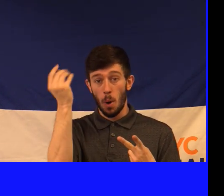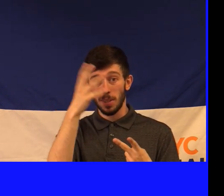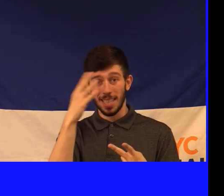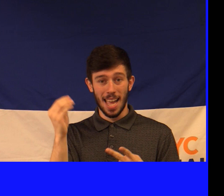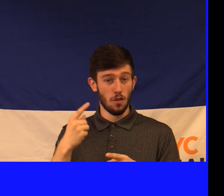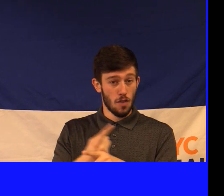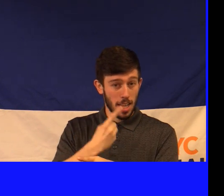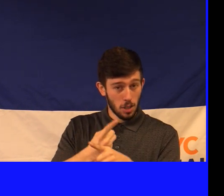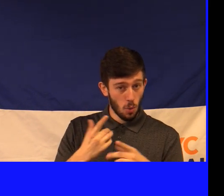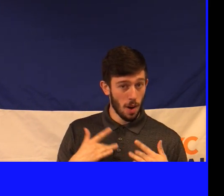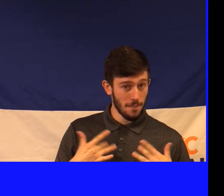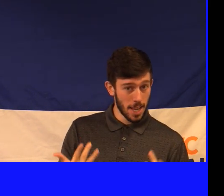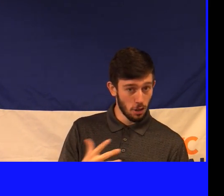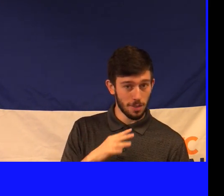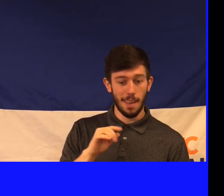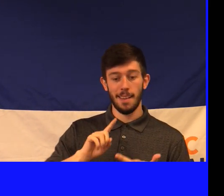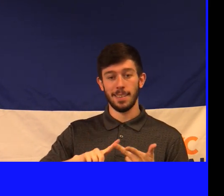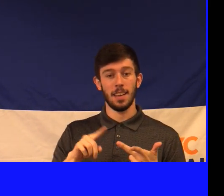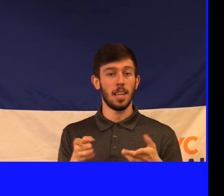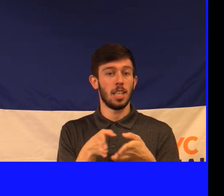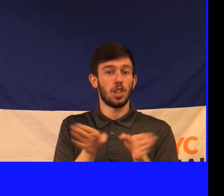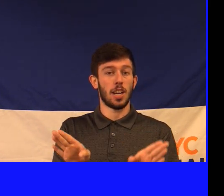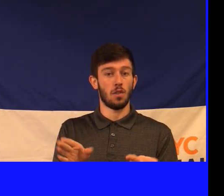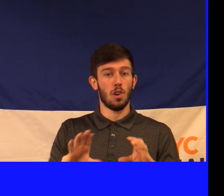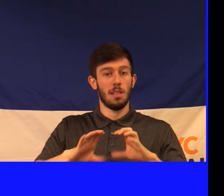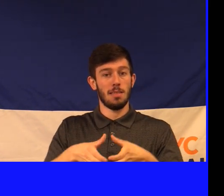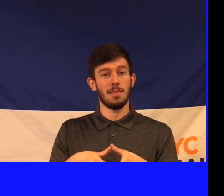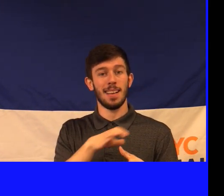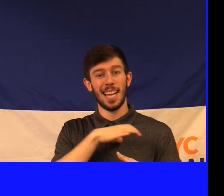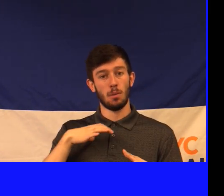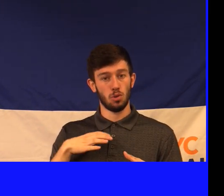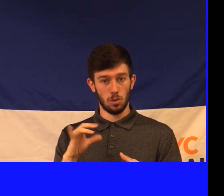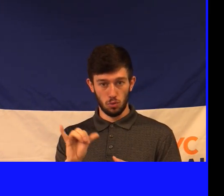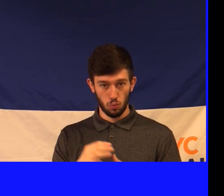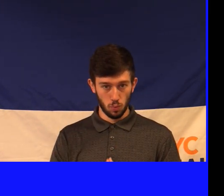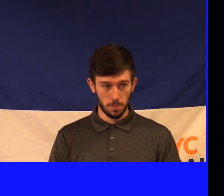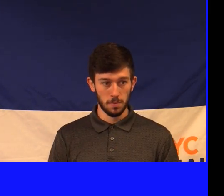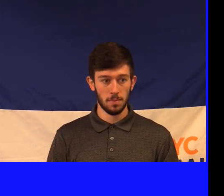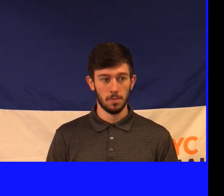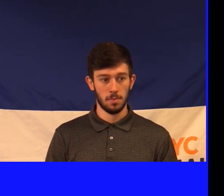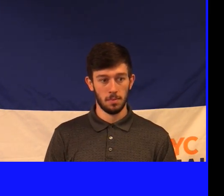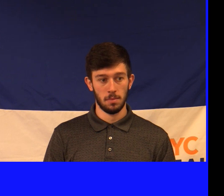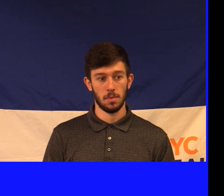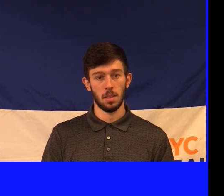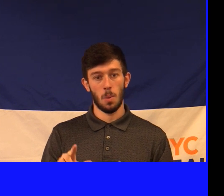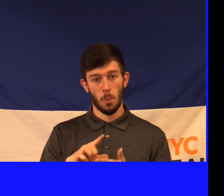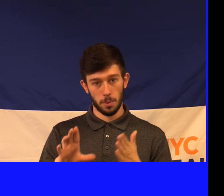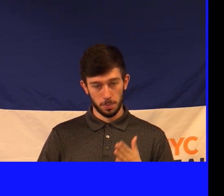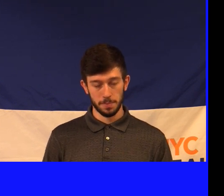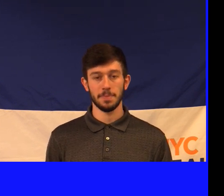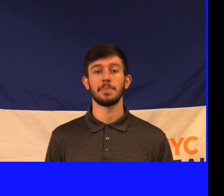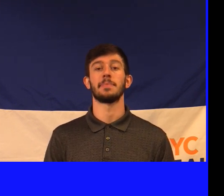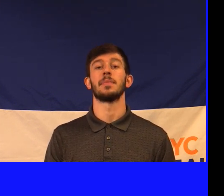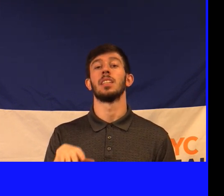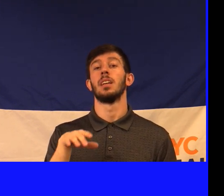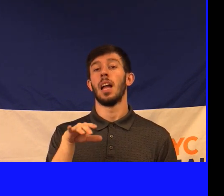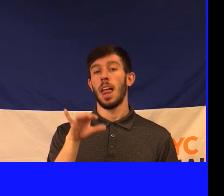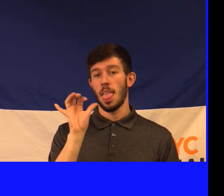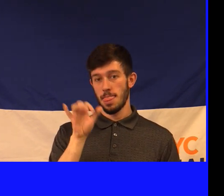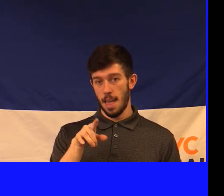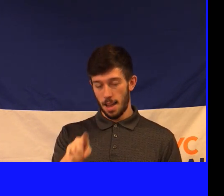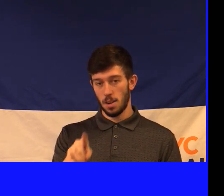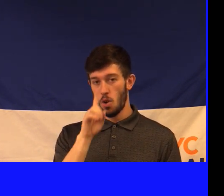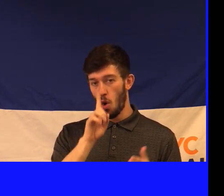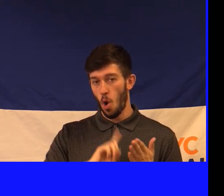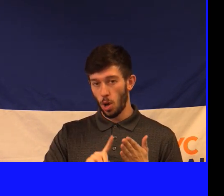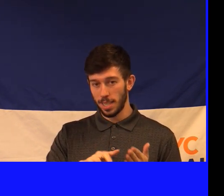Affairs, and the General Counsel, and the Post-Acute Care Chief Medical Officer and the internal audit